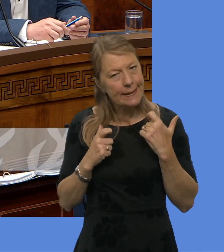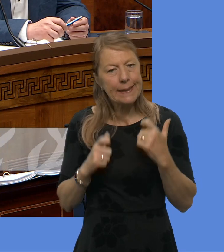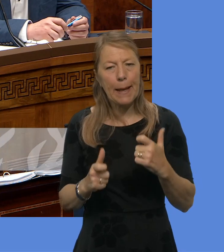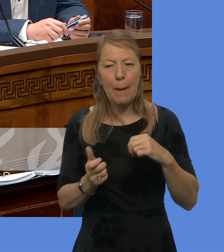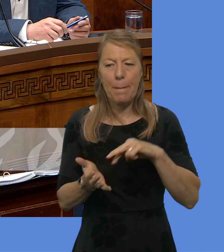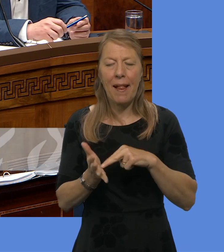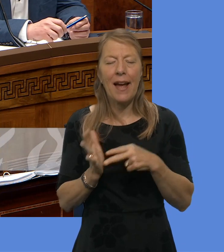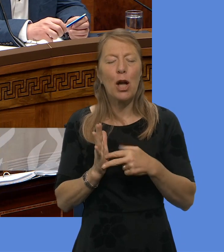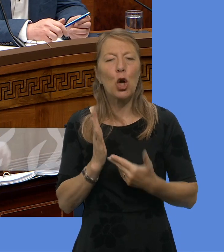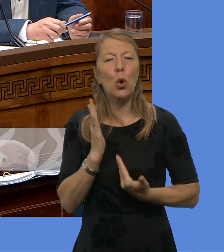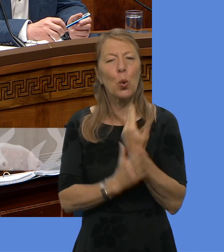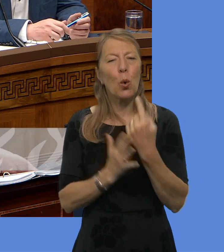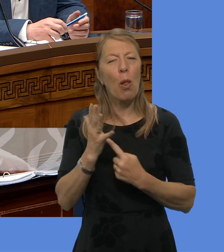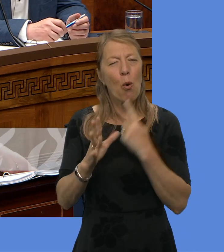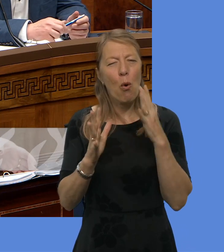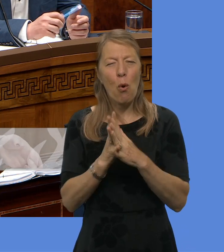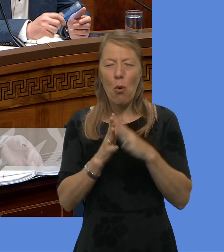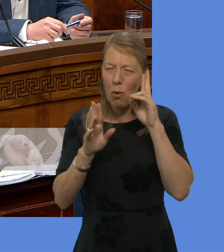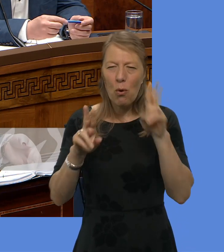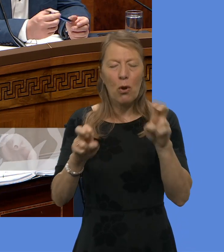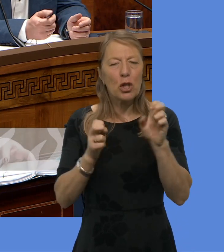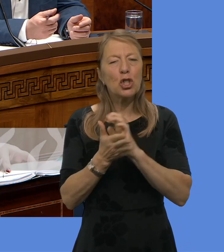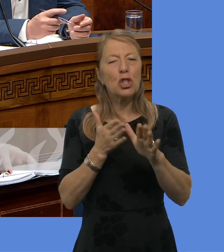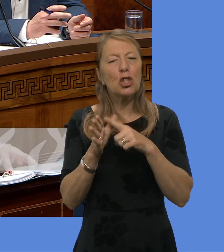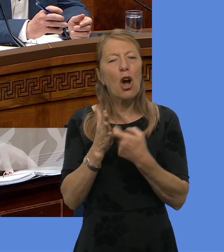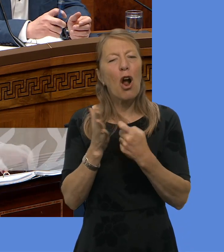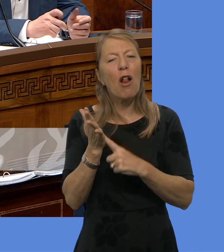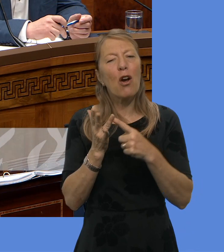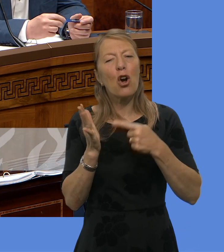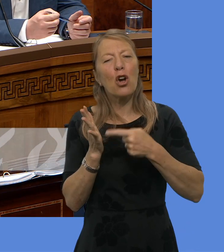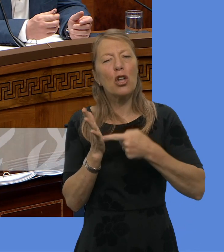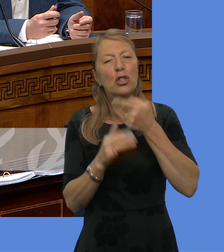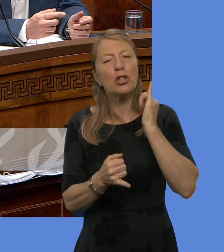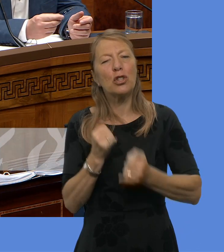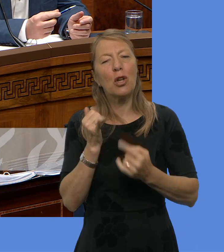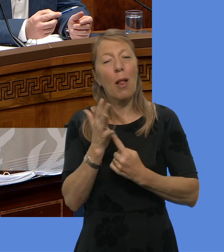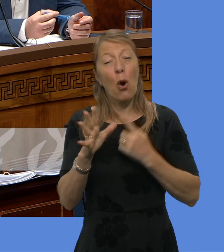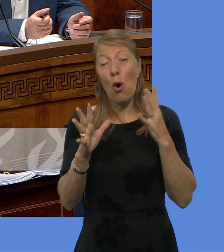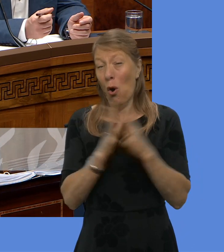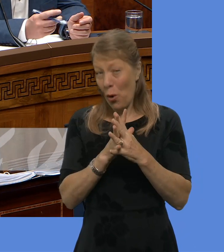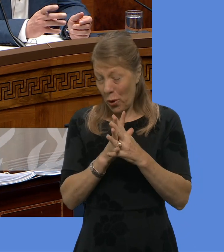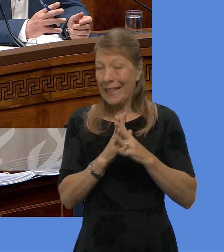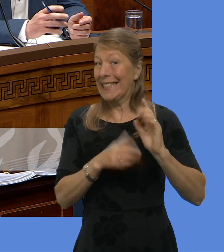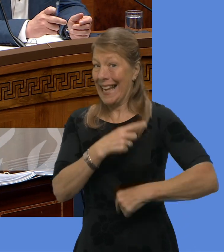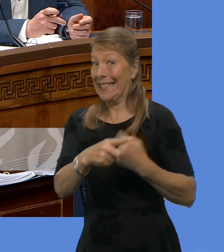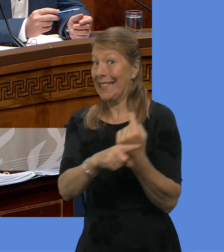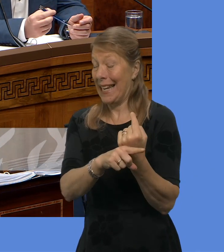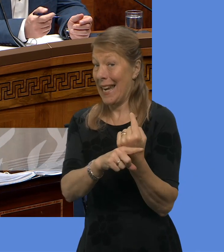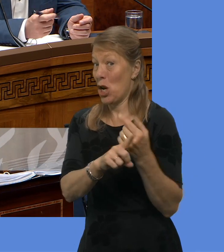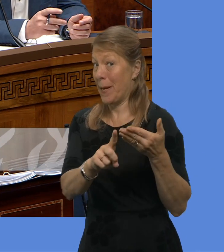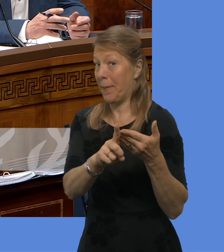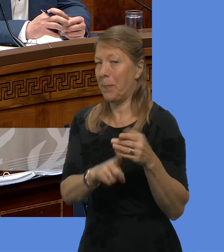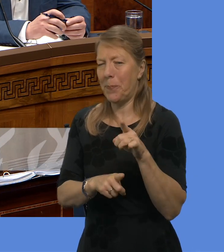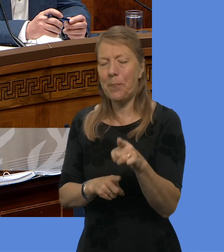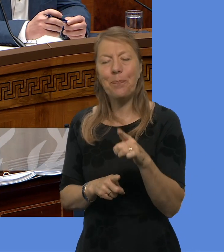for Charlotte's Law as part of a sentencing bill, which I hope to introduce next year. Charlotte's Law is intended to create measures to encourage murderers to reveal the